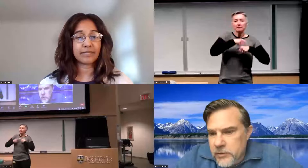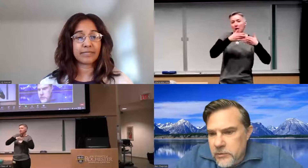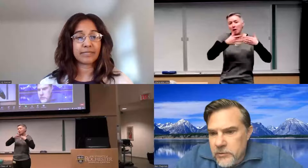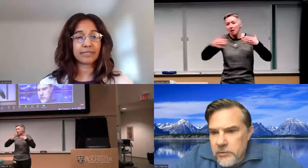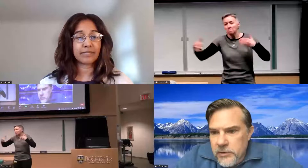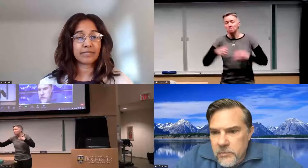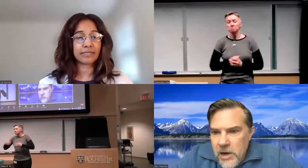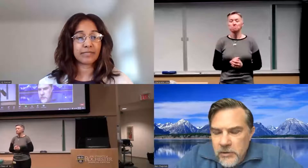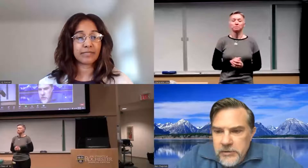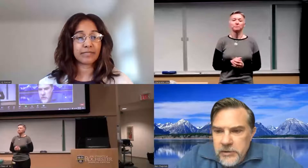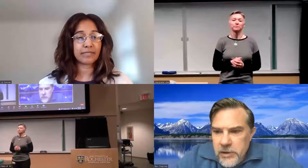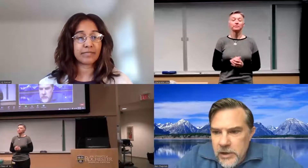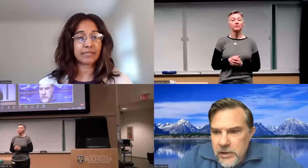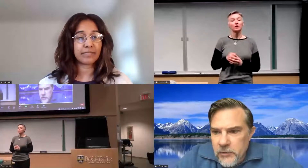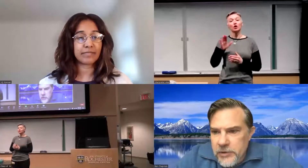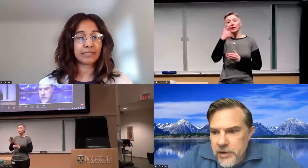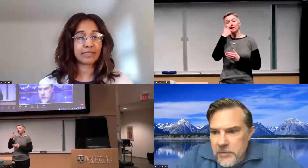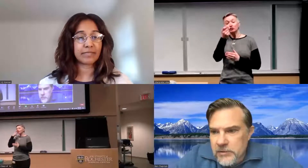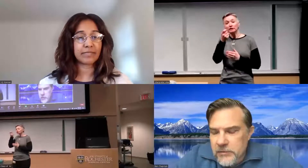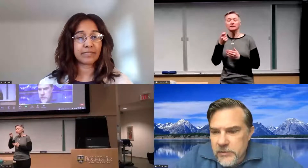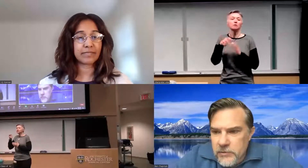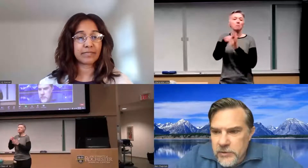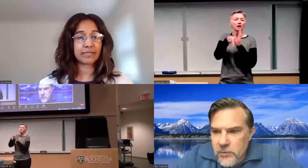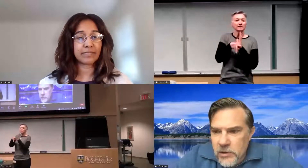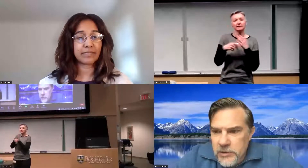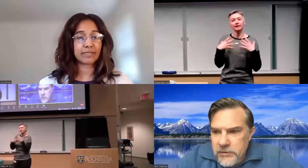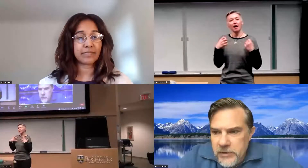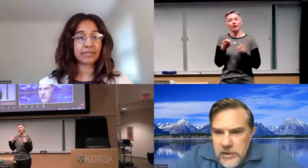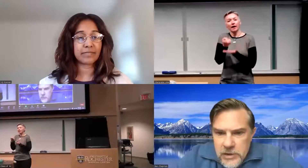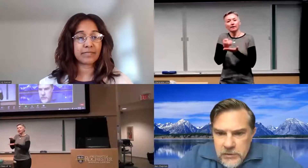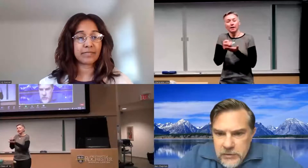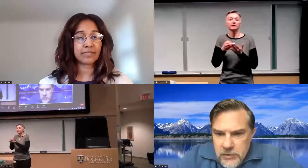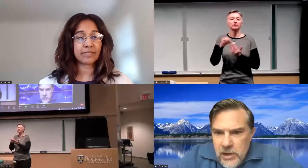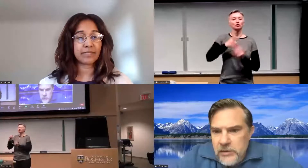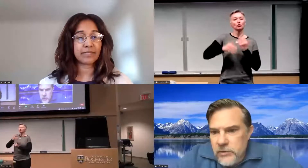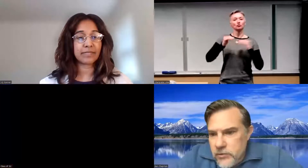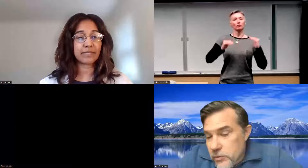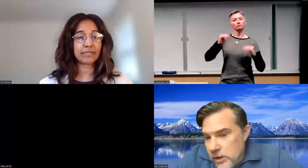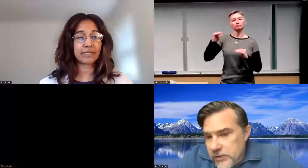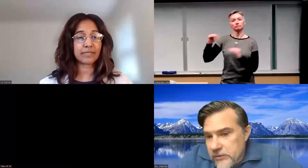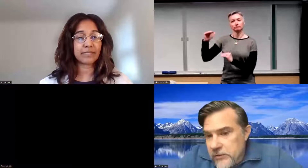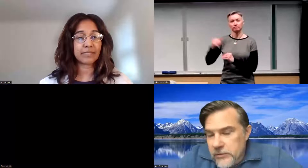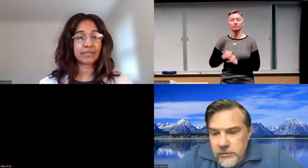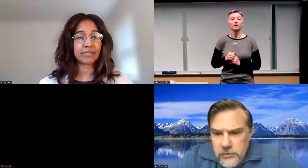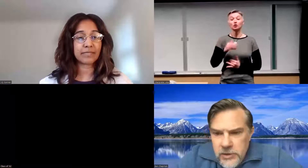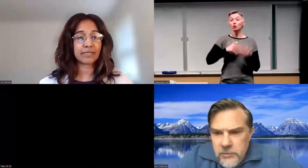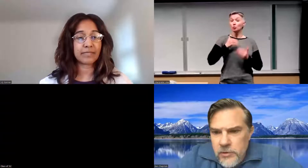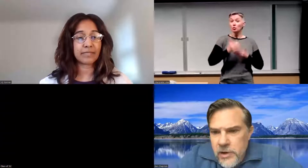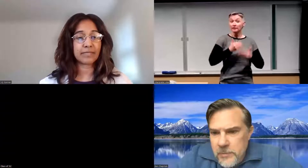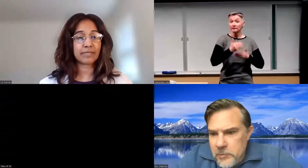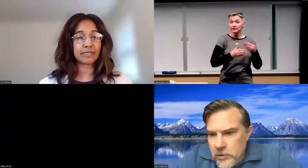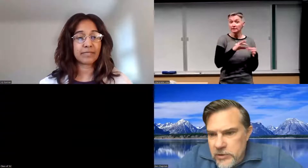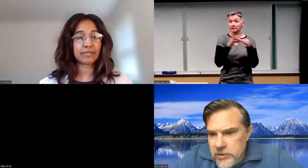broadly include the policy and health economics of social inequalities, social processes associated